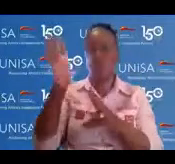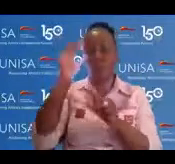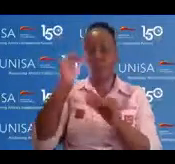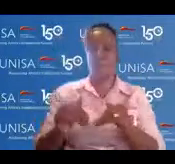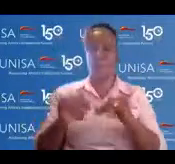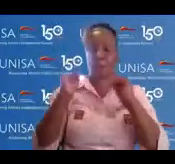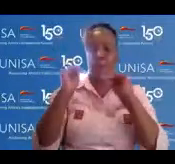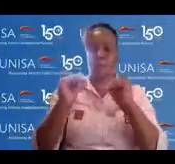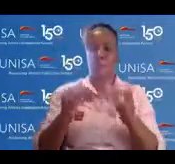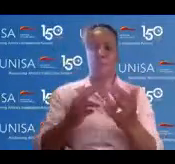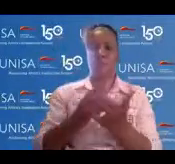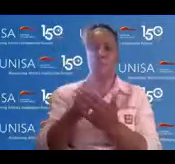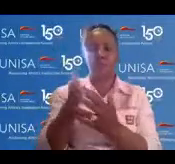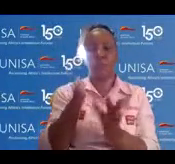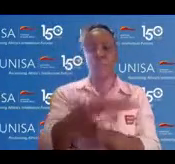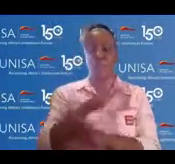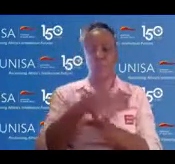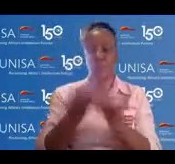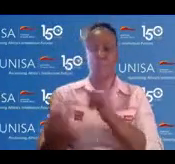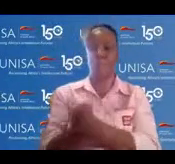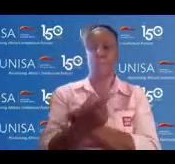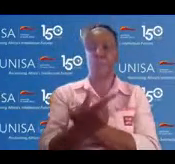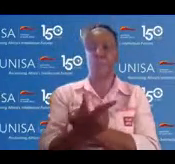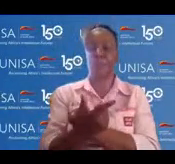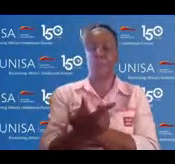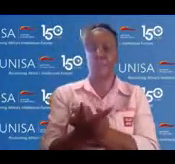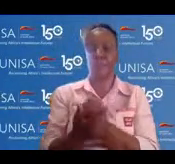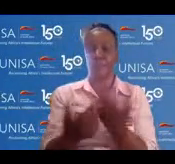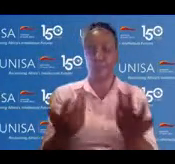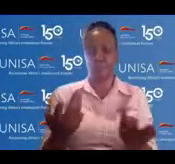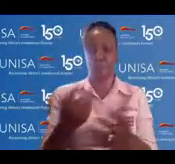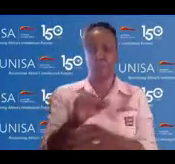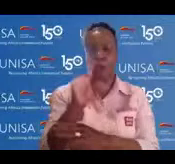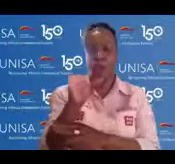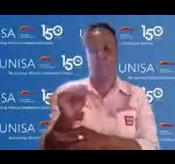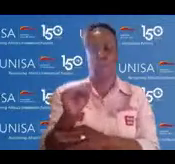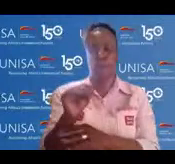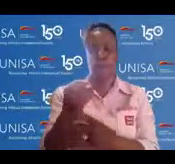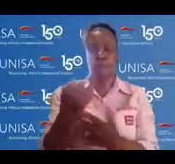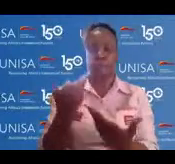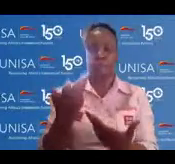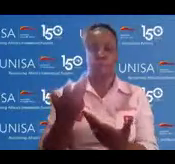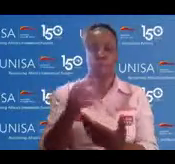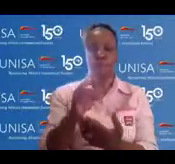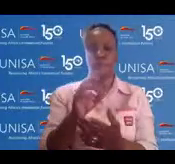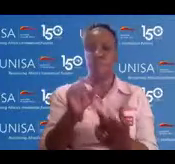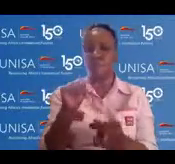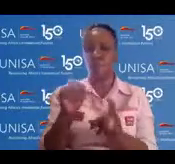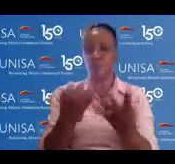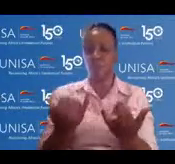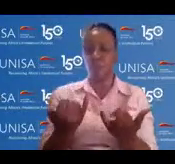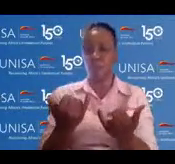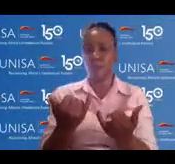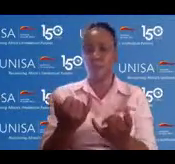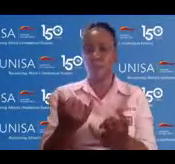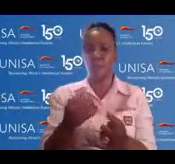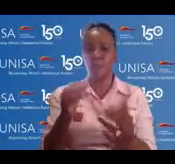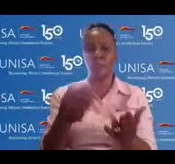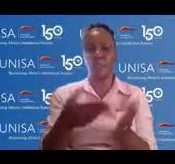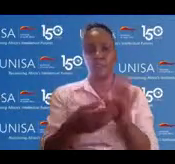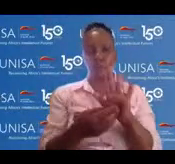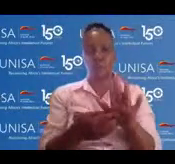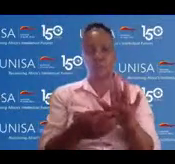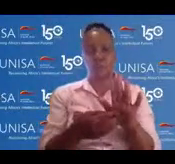could occur. So I'm going to ask you a question now. Here's a scenario for you.